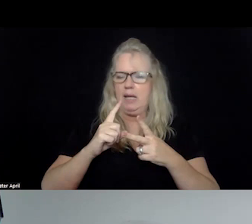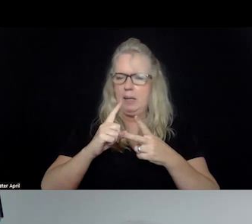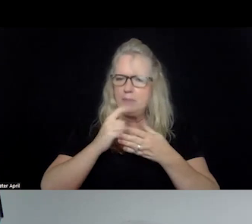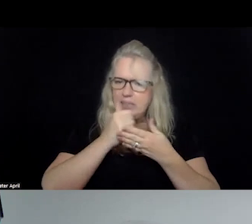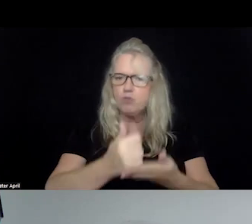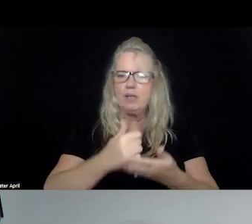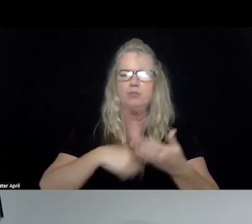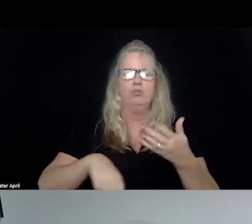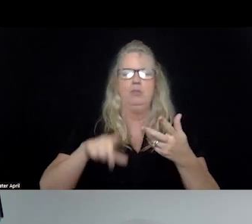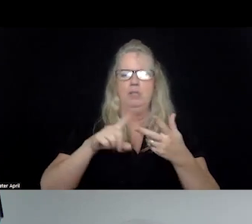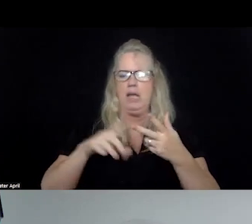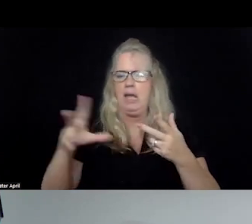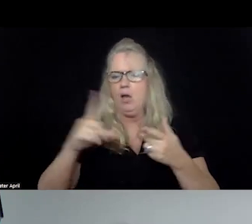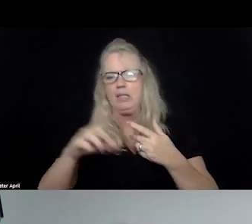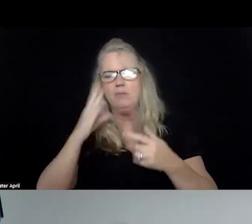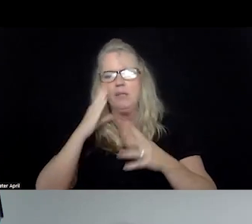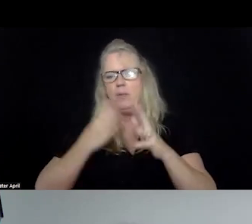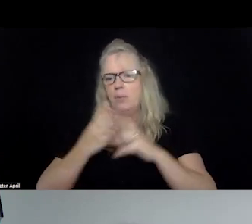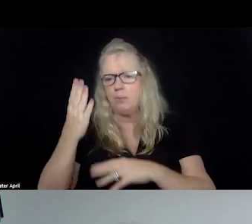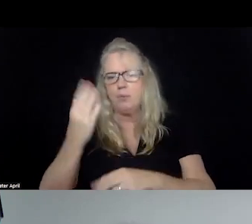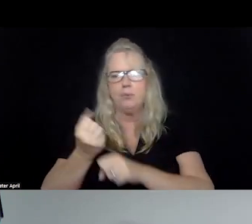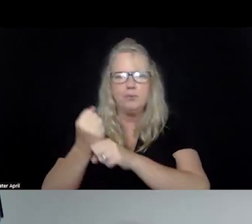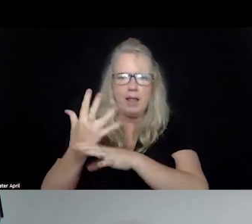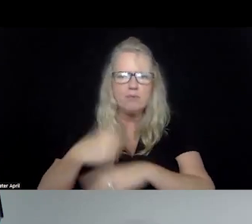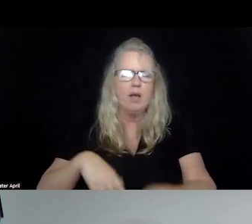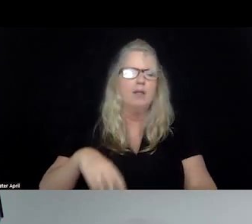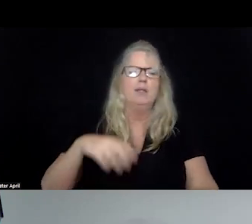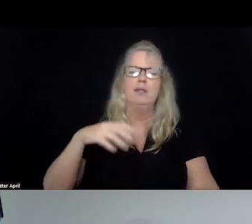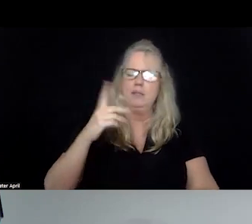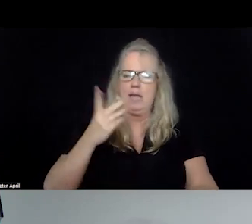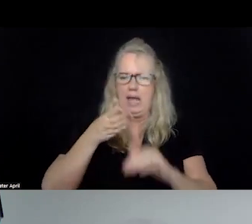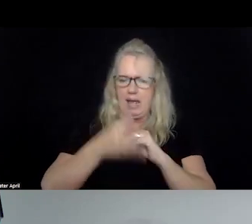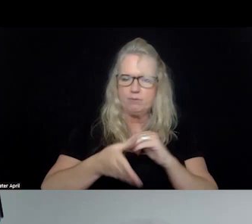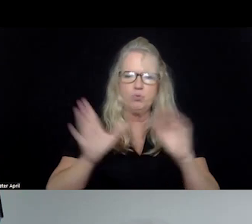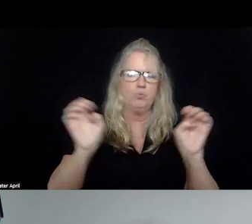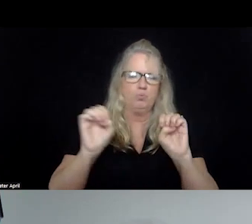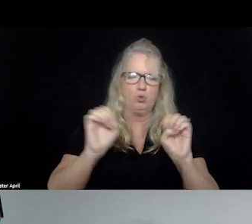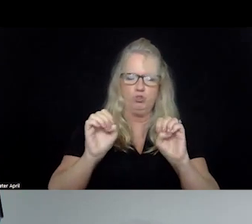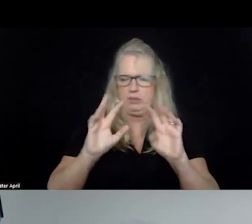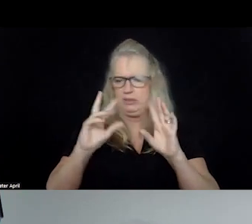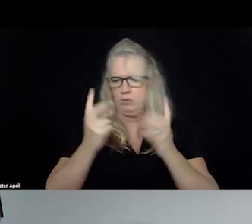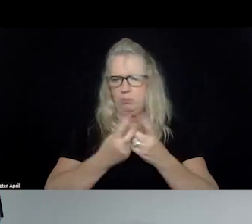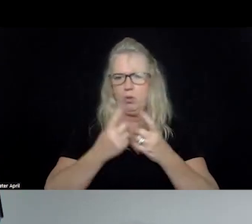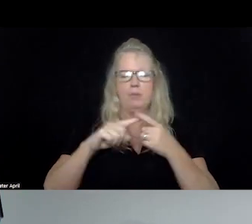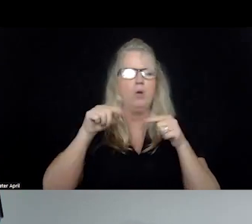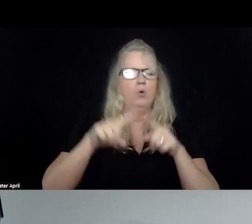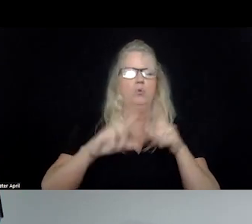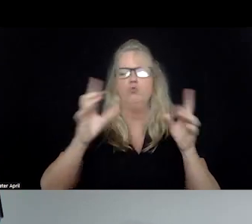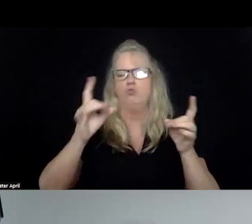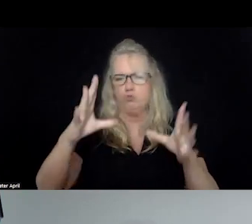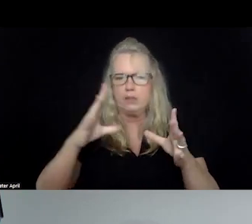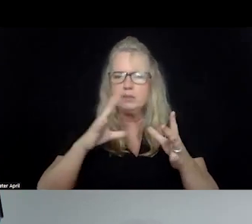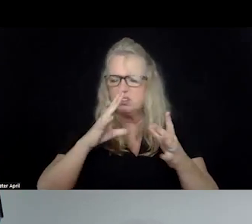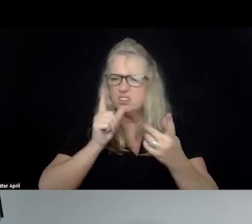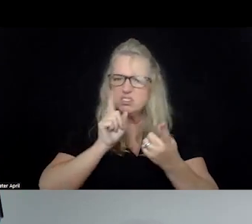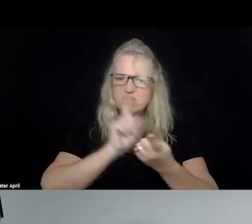and/or telephonic post-discharge follow-up contacts after an emergency department visit or crisis encounter,